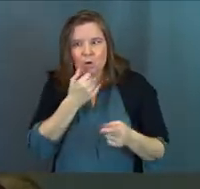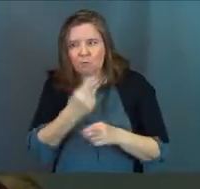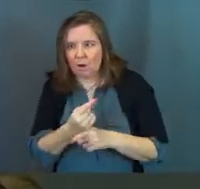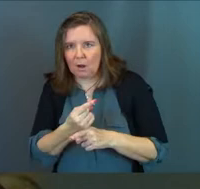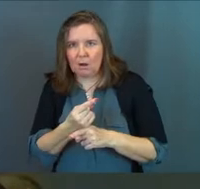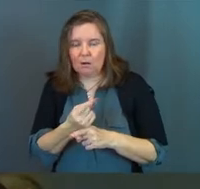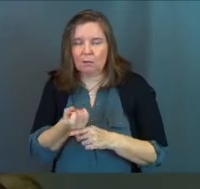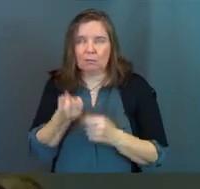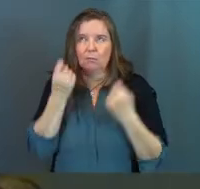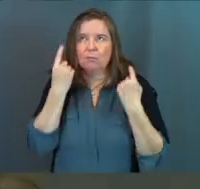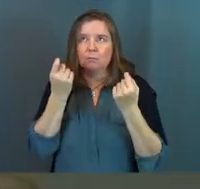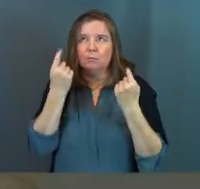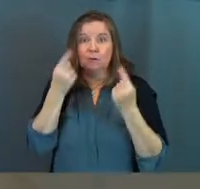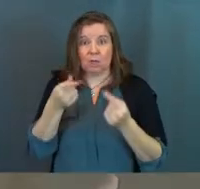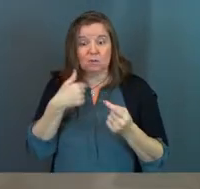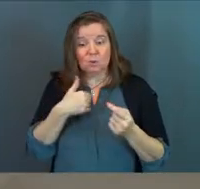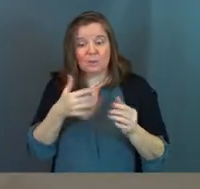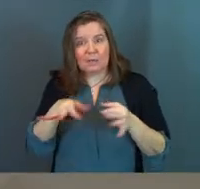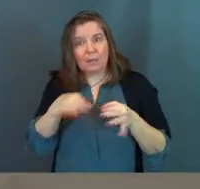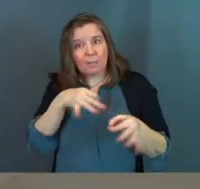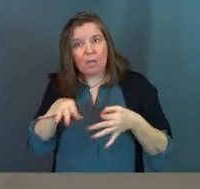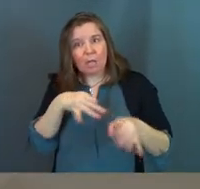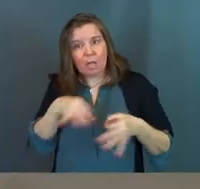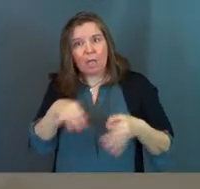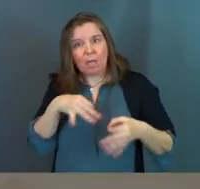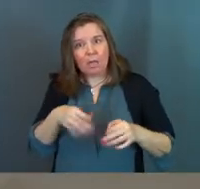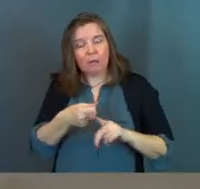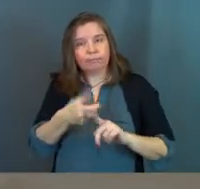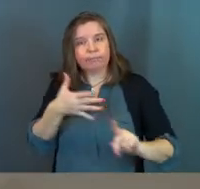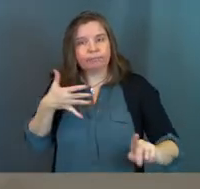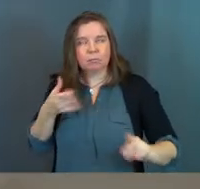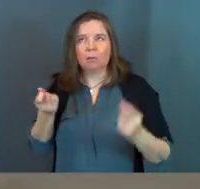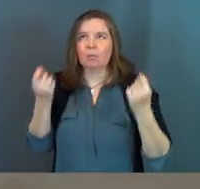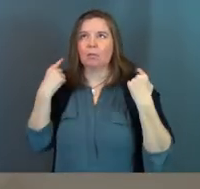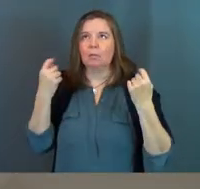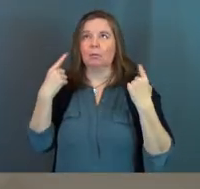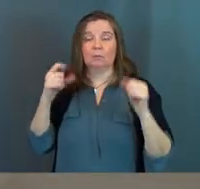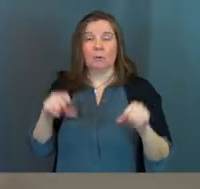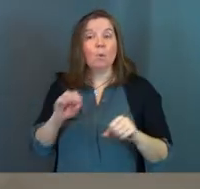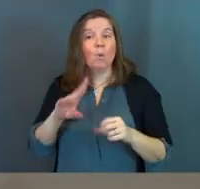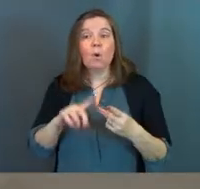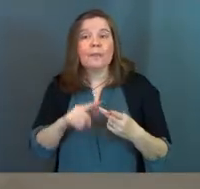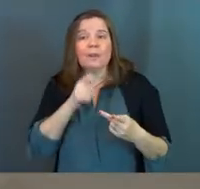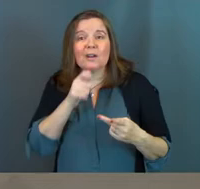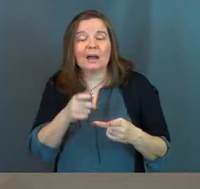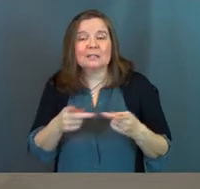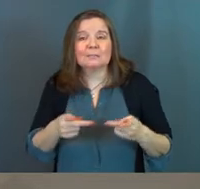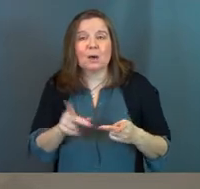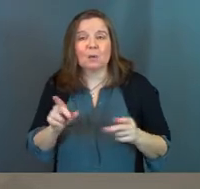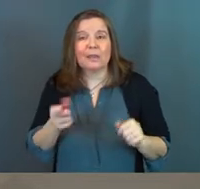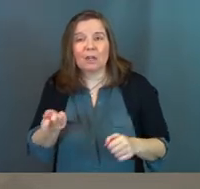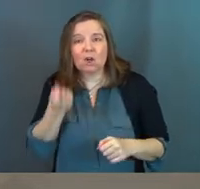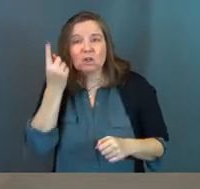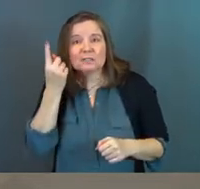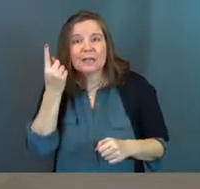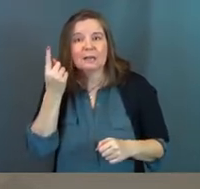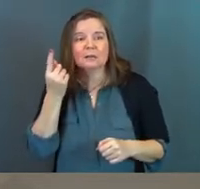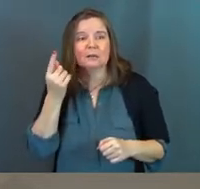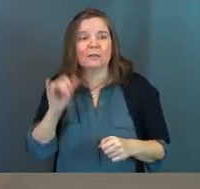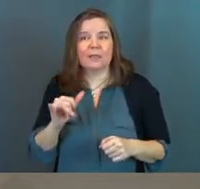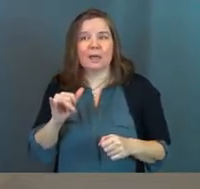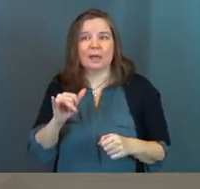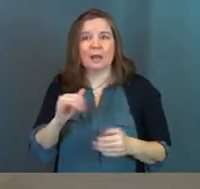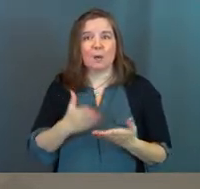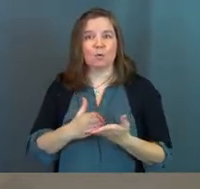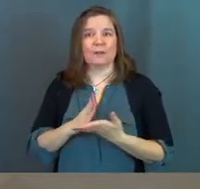and wrong. And you can explain them to death. Or they're not in a spot where they can understand that